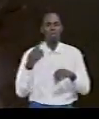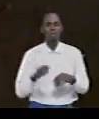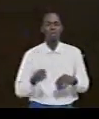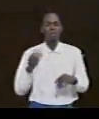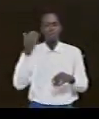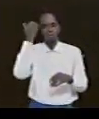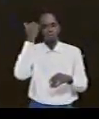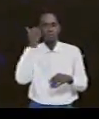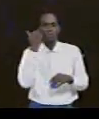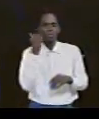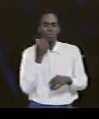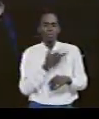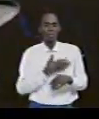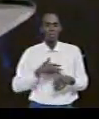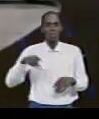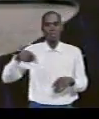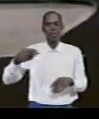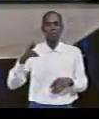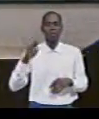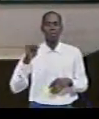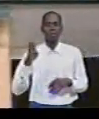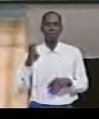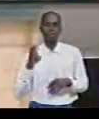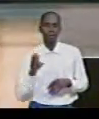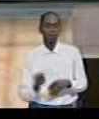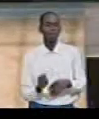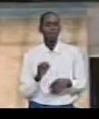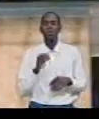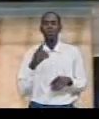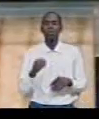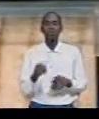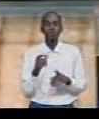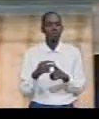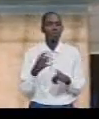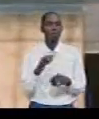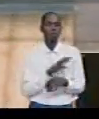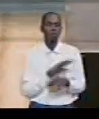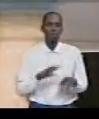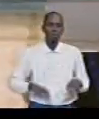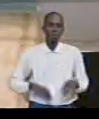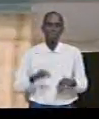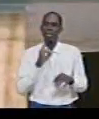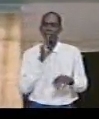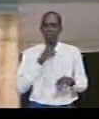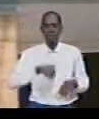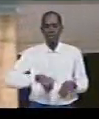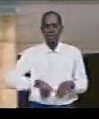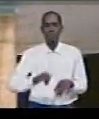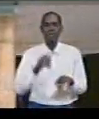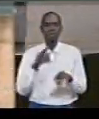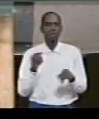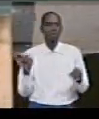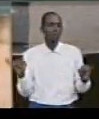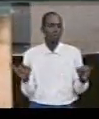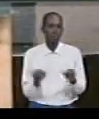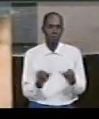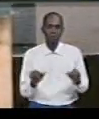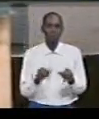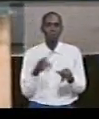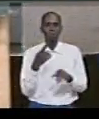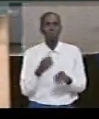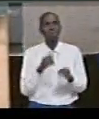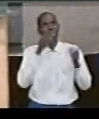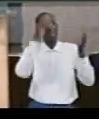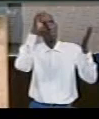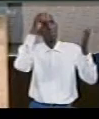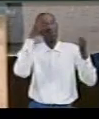of heaven. The message of Christ is still the same. The commandment of Christ is still the same. The expectation